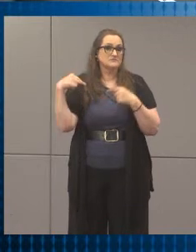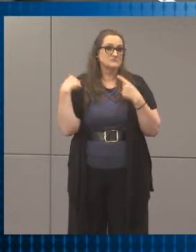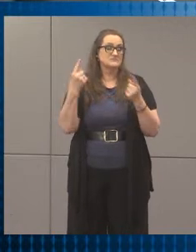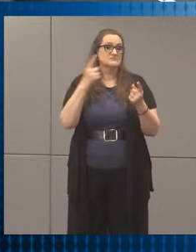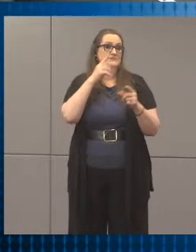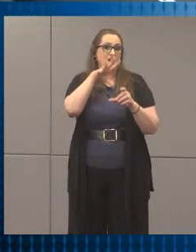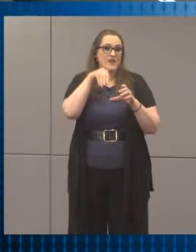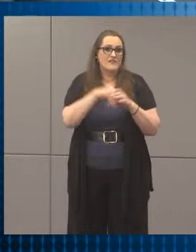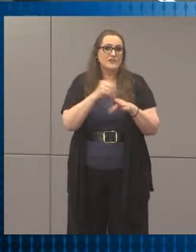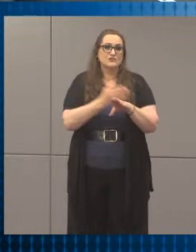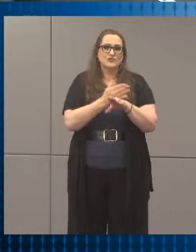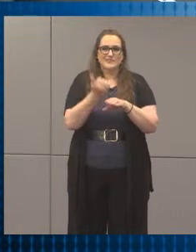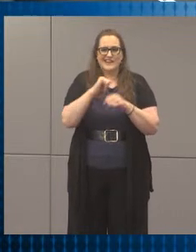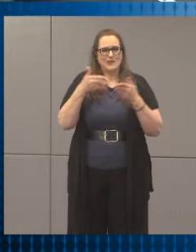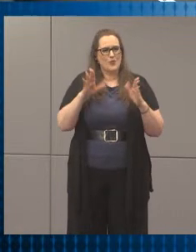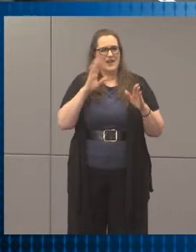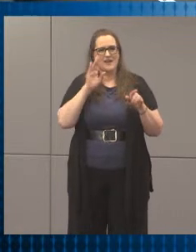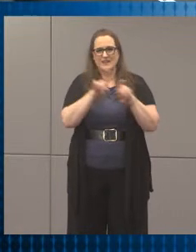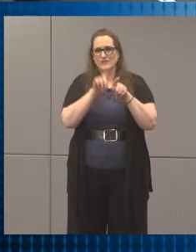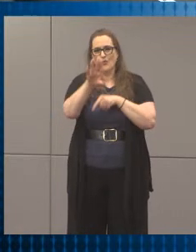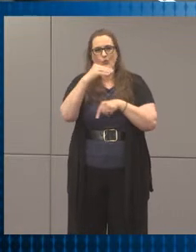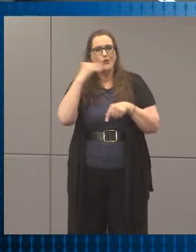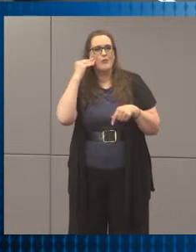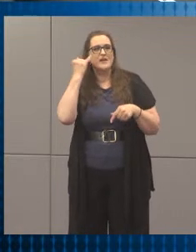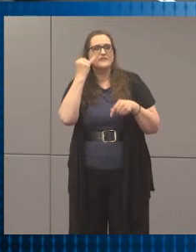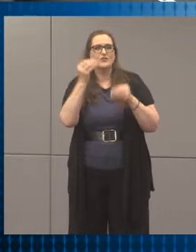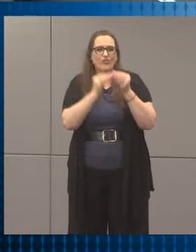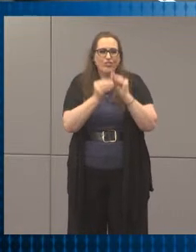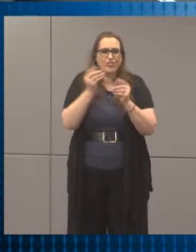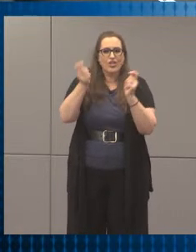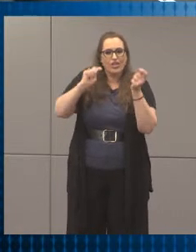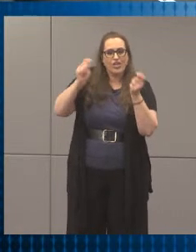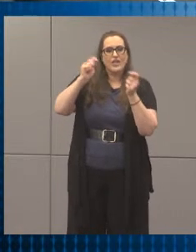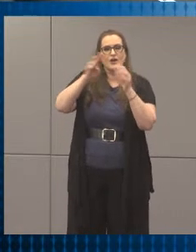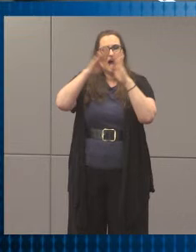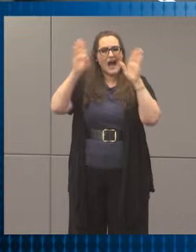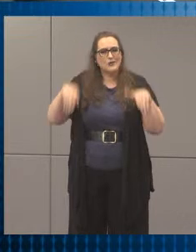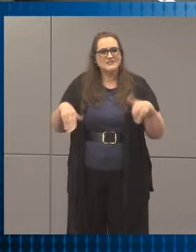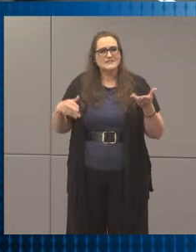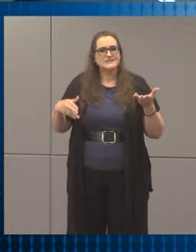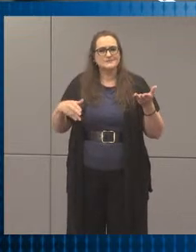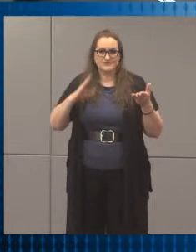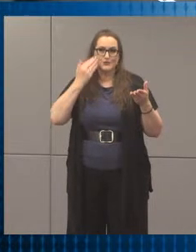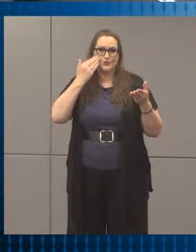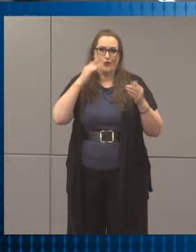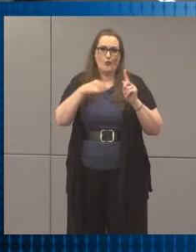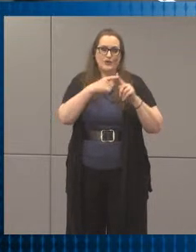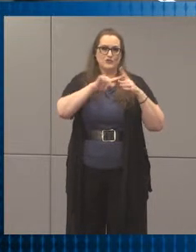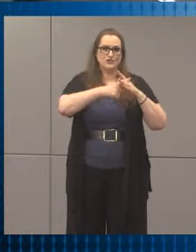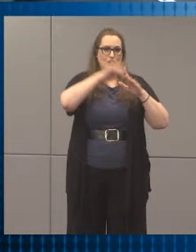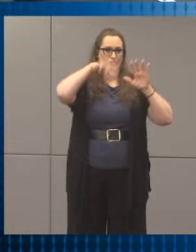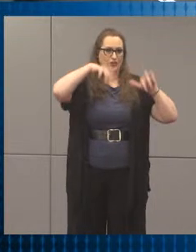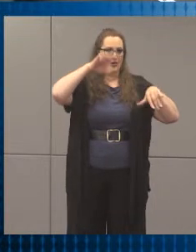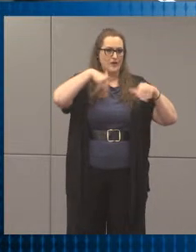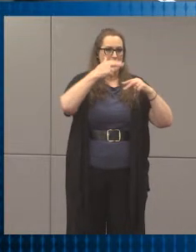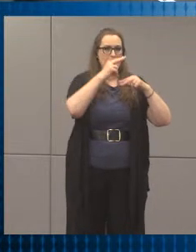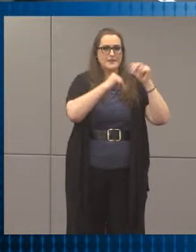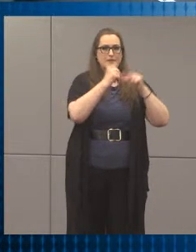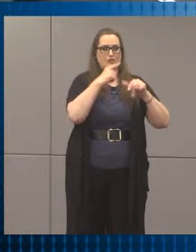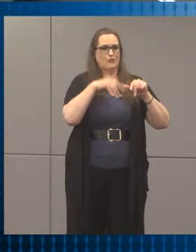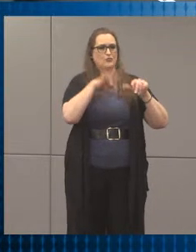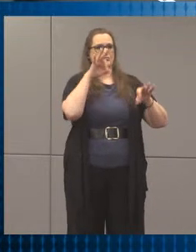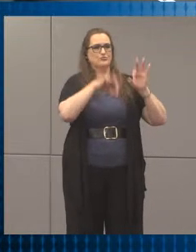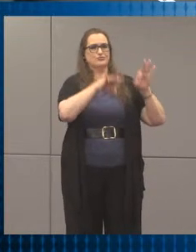in construction in any way, even in your home, if you've renovated an old house, you know once you start to disassemble the building, we're going to